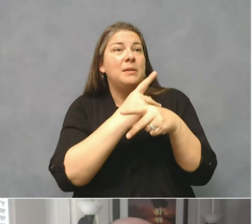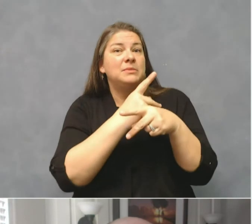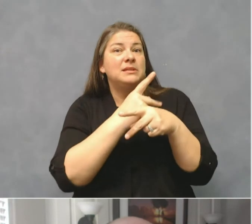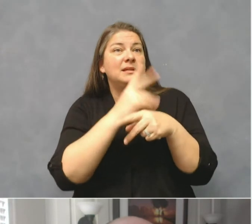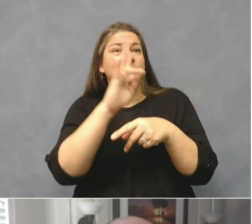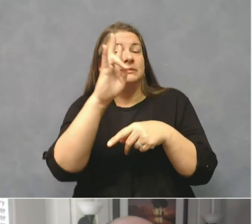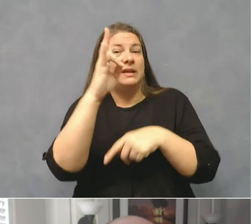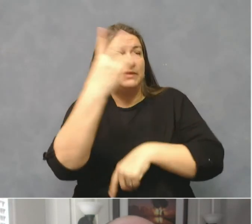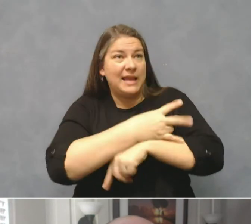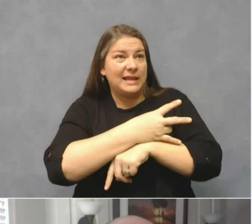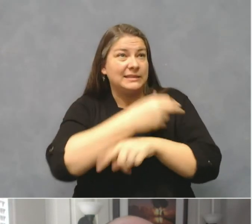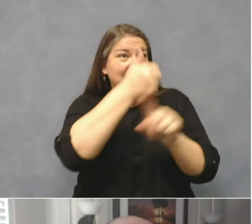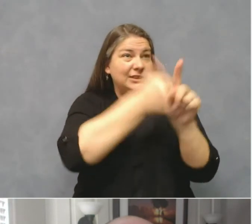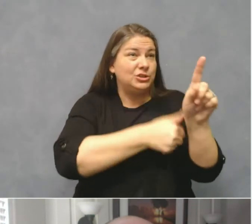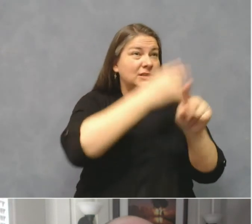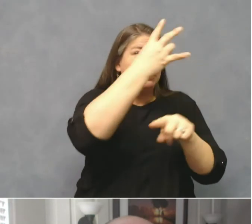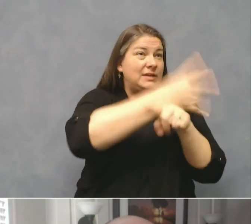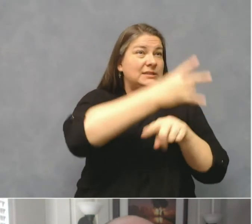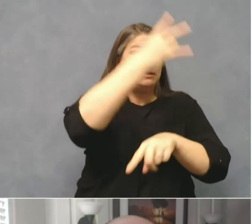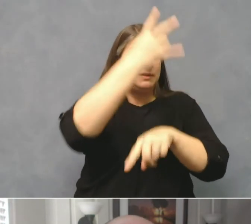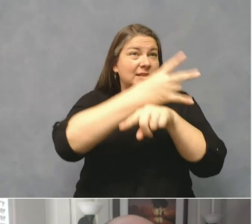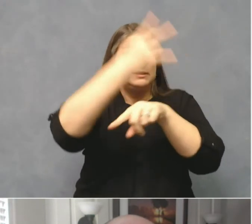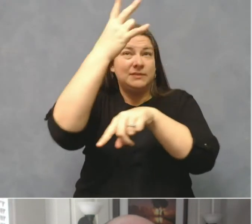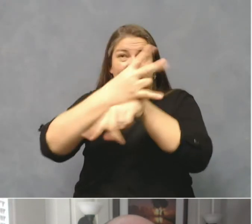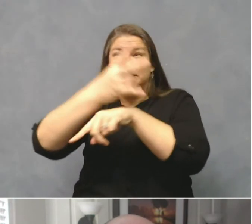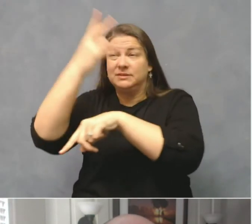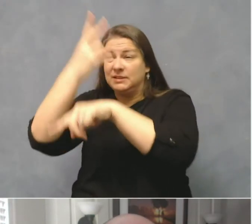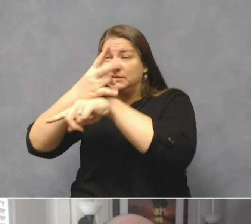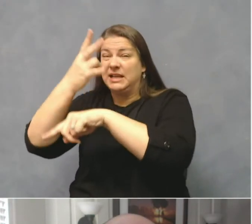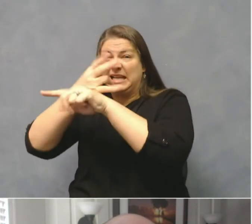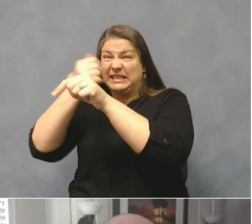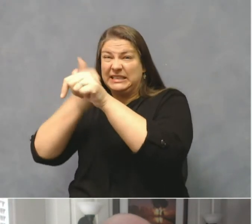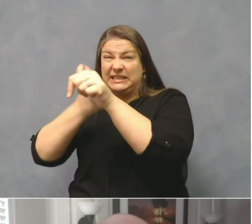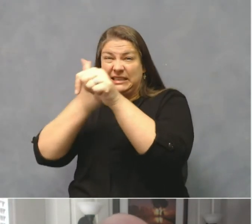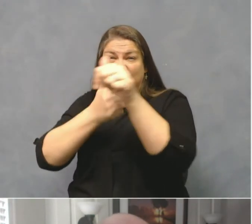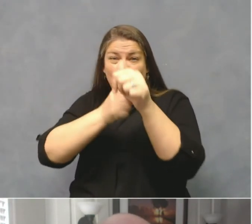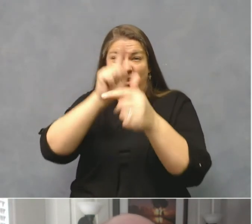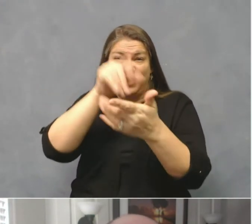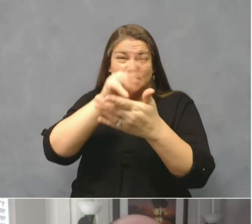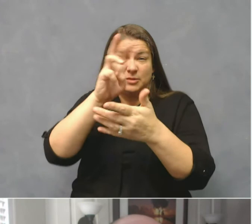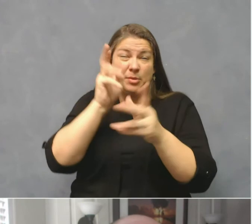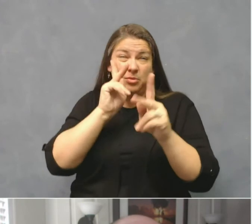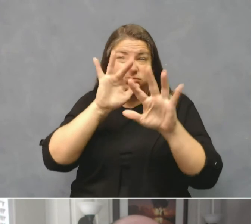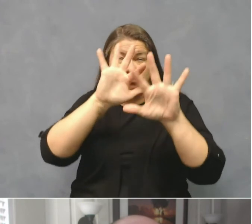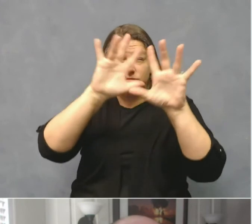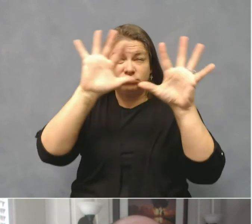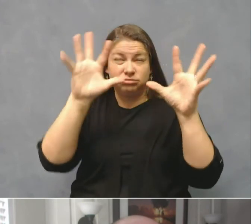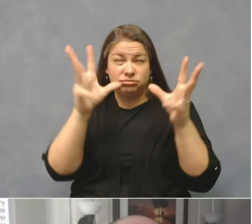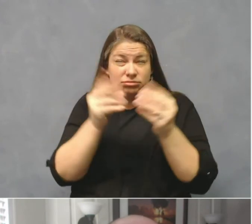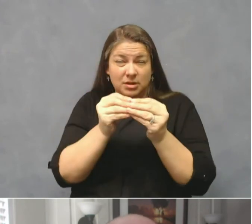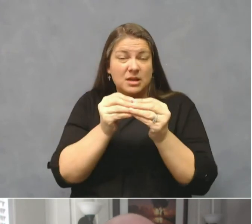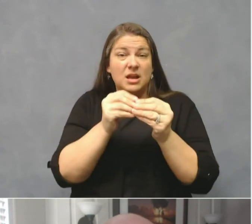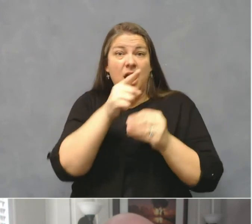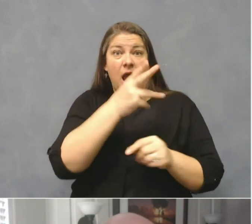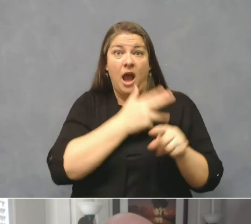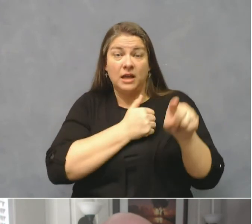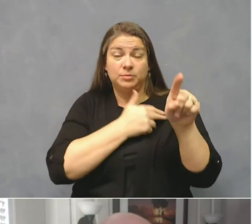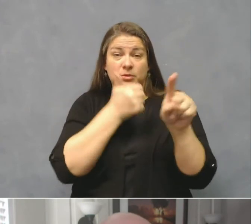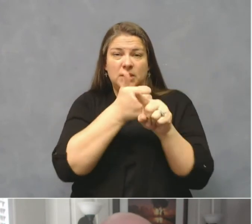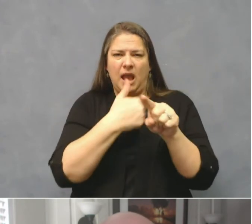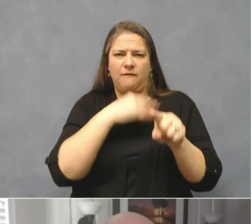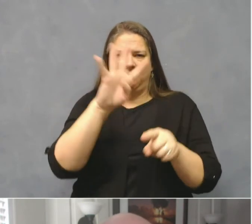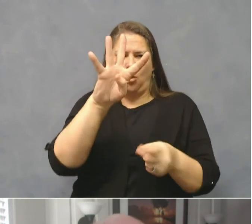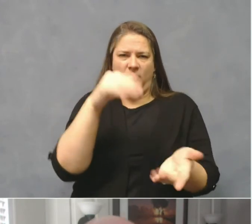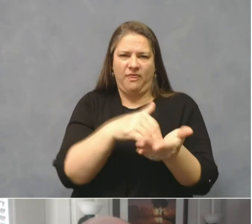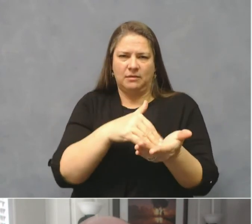Louisville region, they find that the hospital has just under 4,000 beds. So if we had